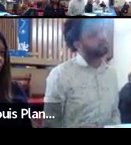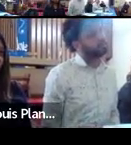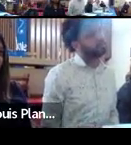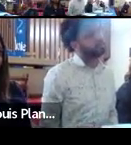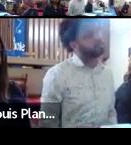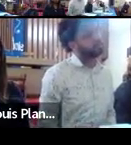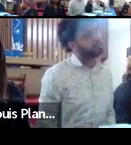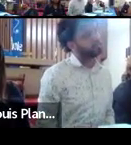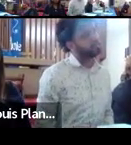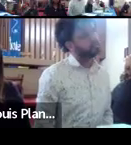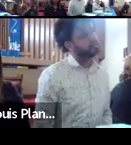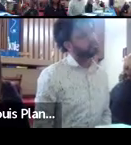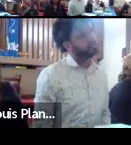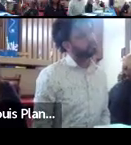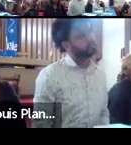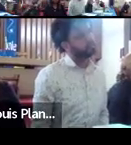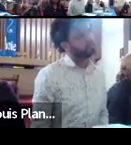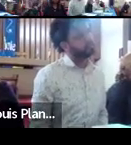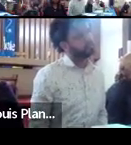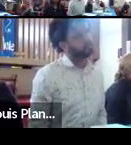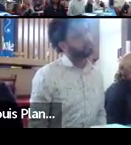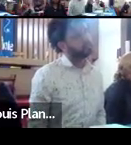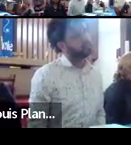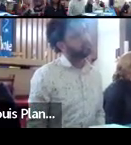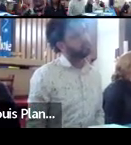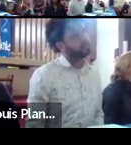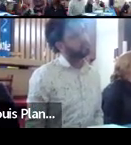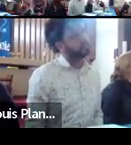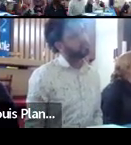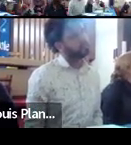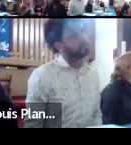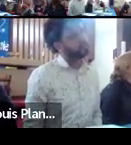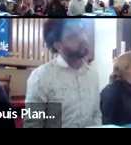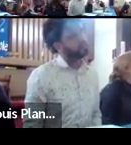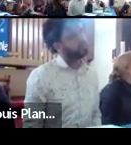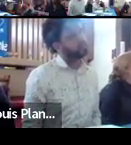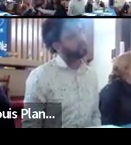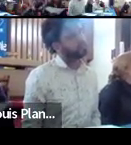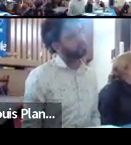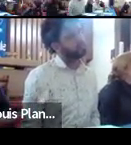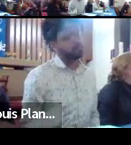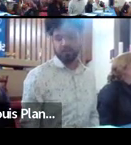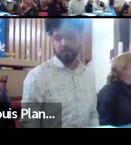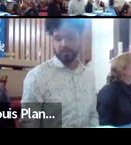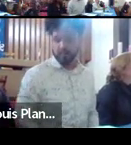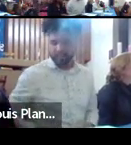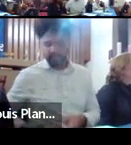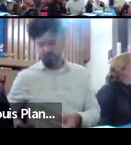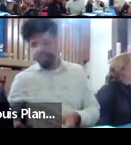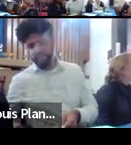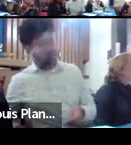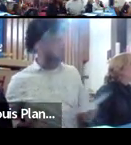time. But I would say, going forward, you're talking about building community. You're gonna have to make sure that